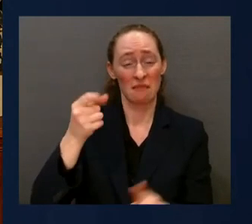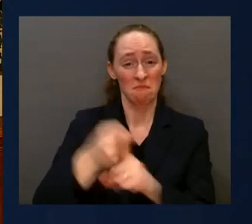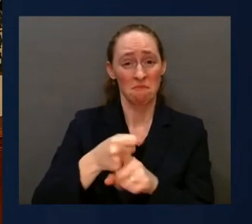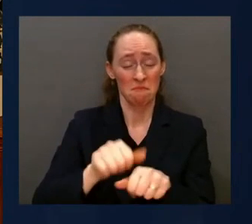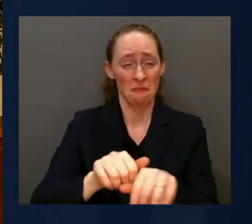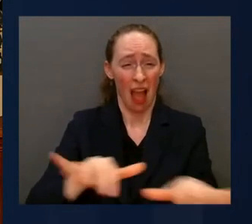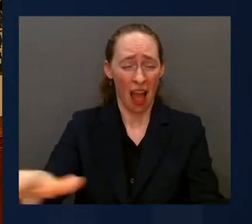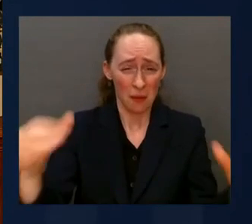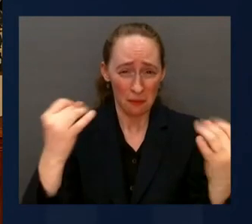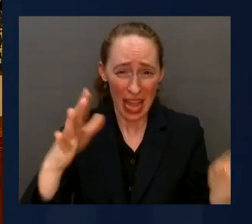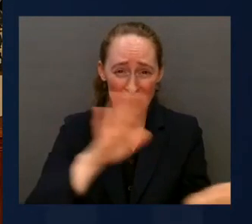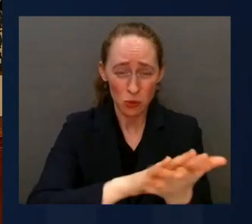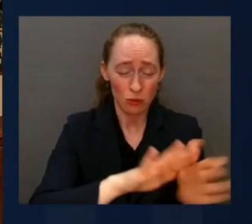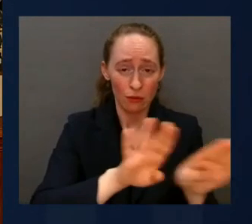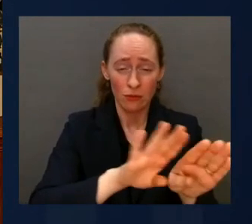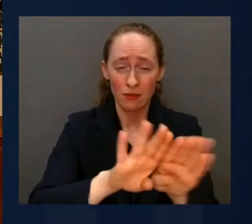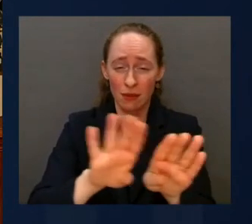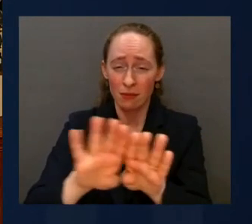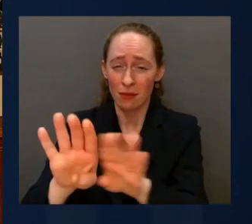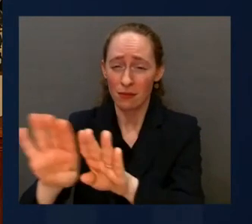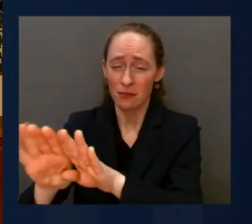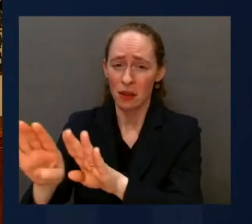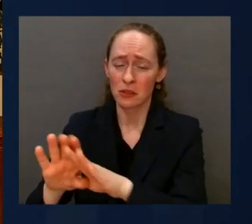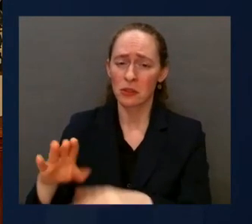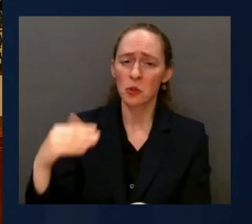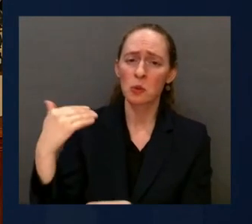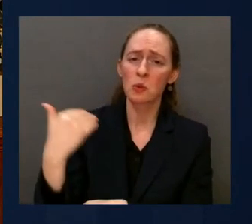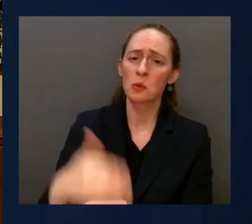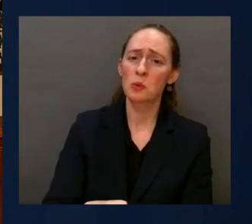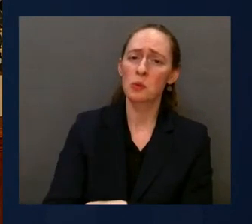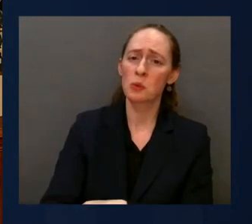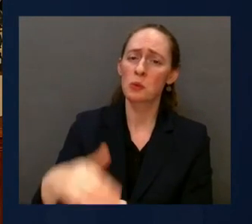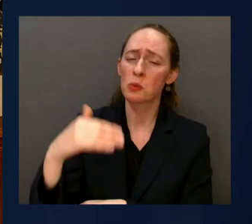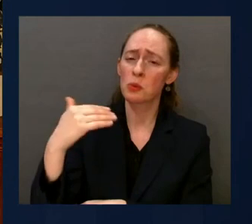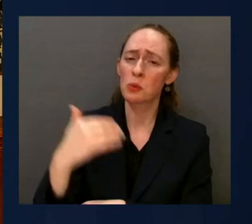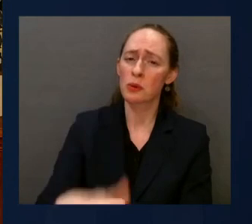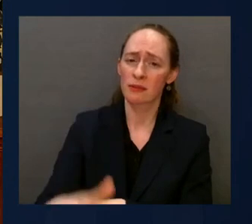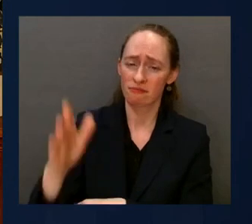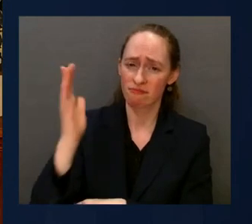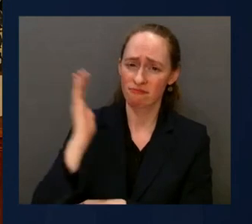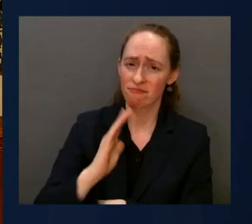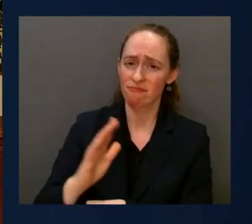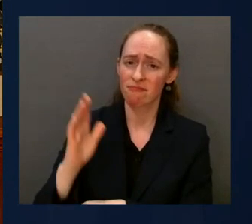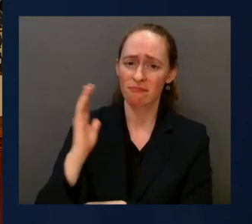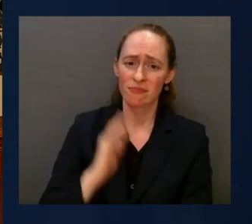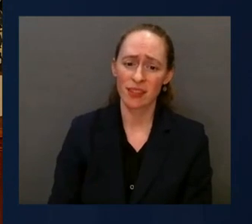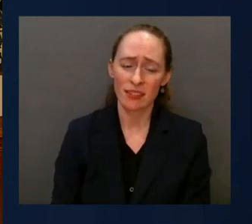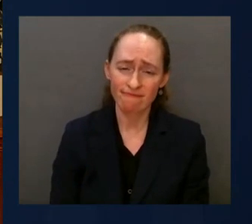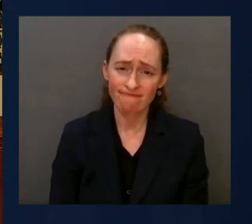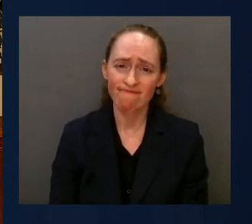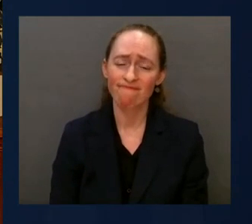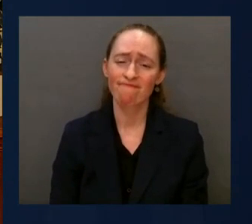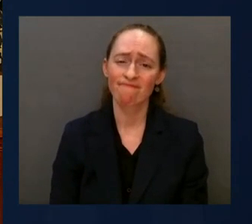and we were shutting down everything, let's recognize how far we came in the fight against the pandemic